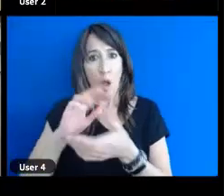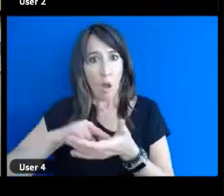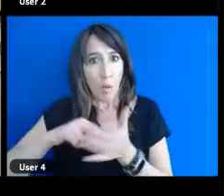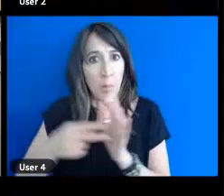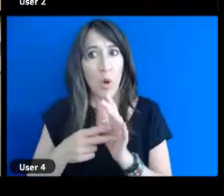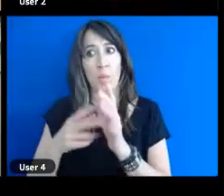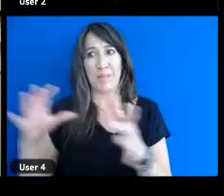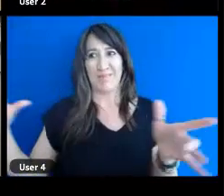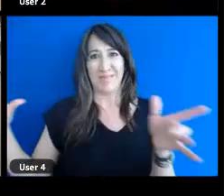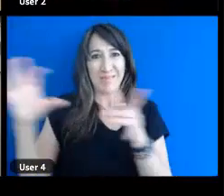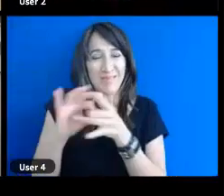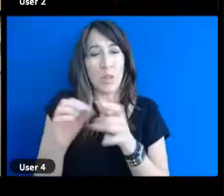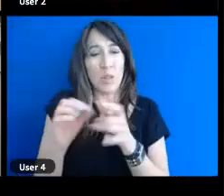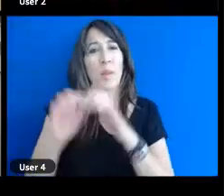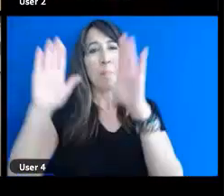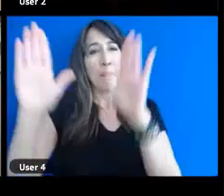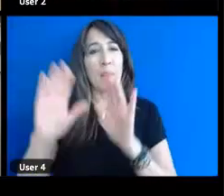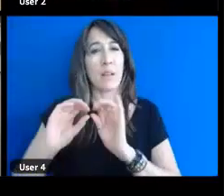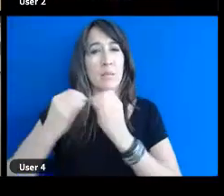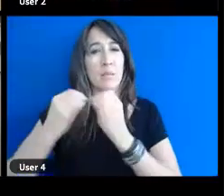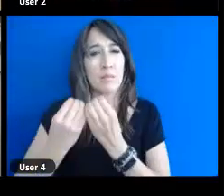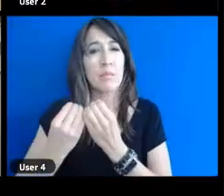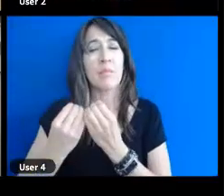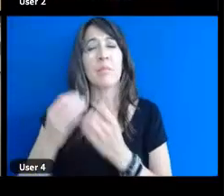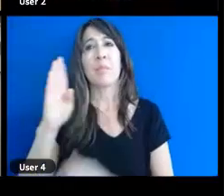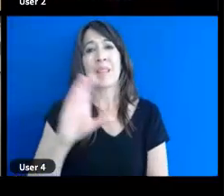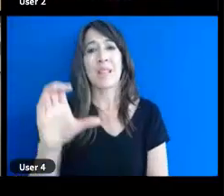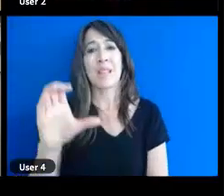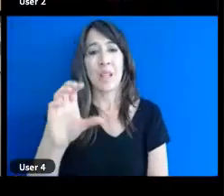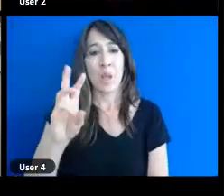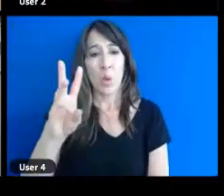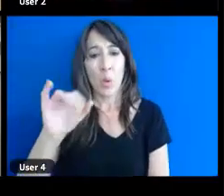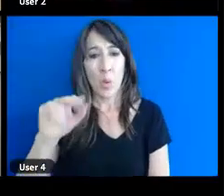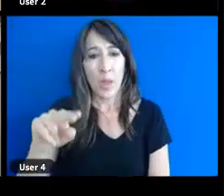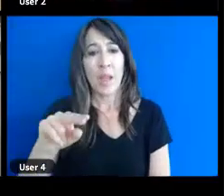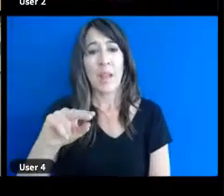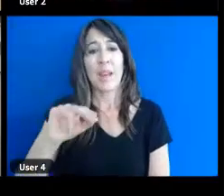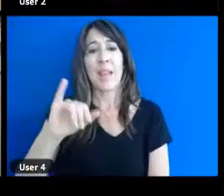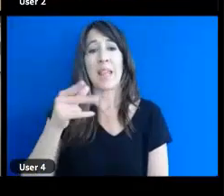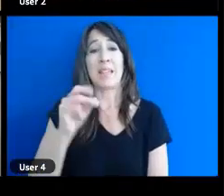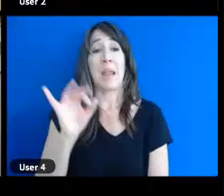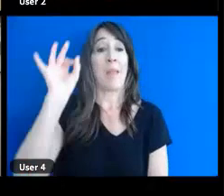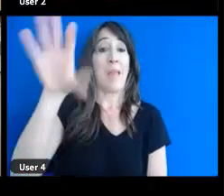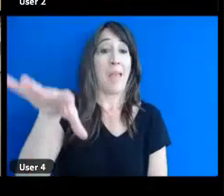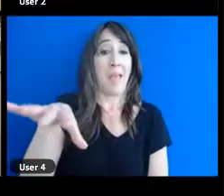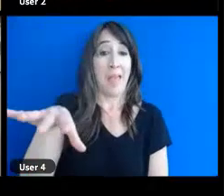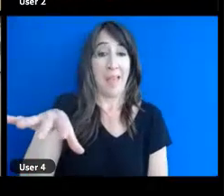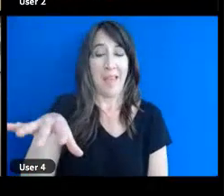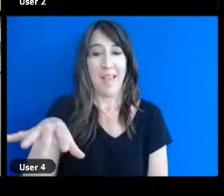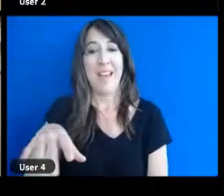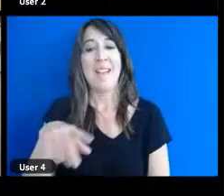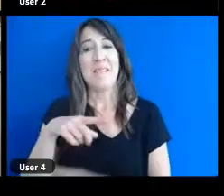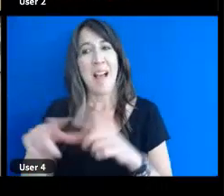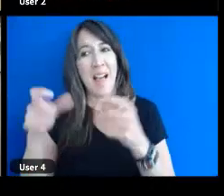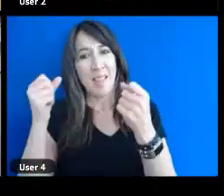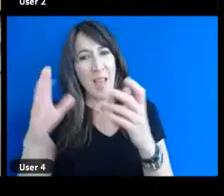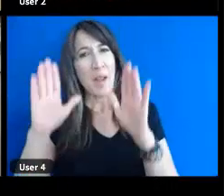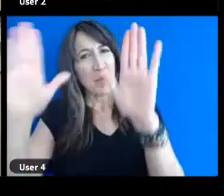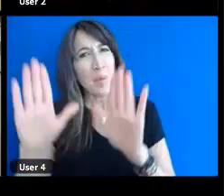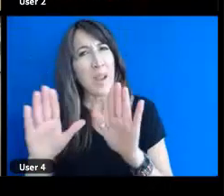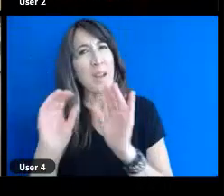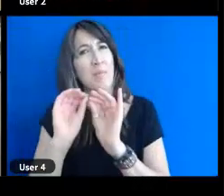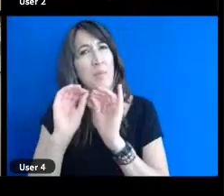worked very intentionally with some really wonderful organizations. Certainly BC Win. Sorry, Jamie, I'm going to